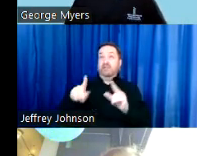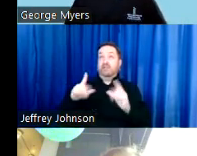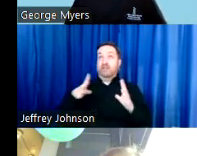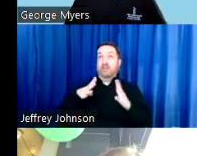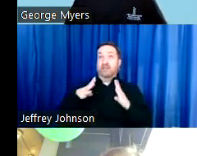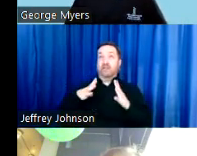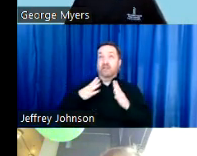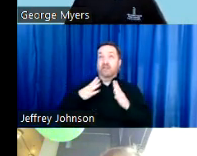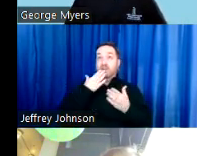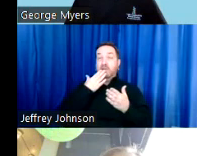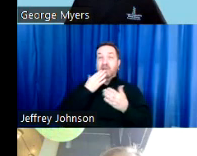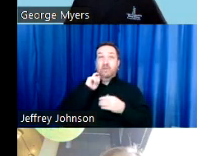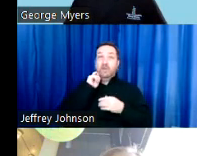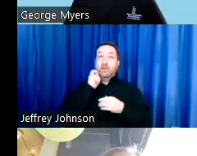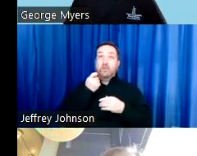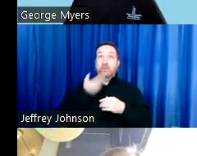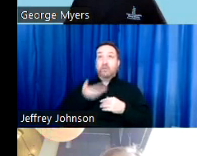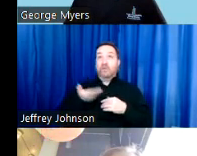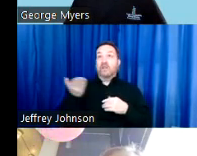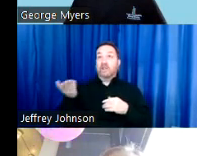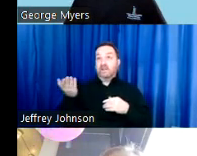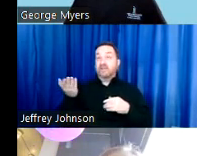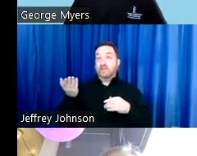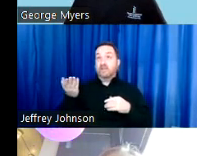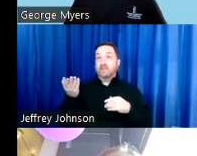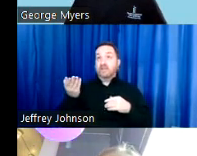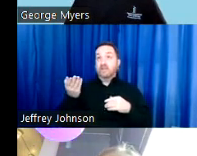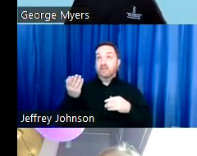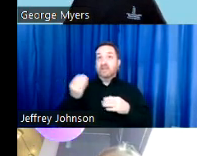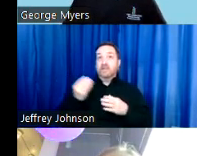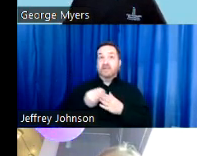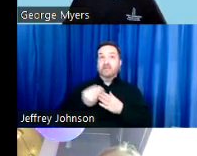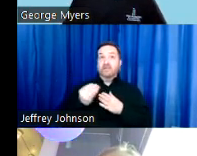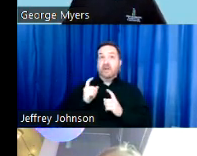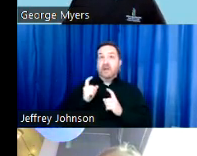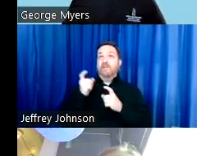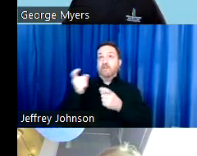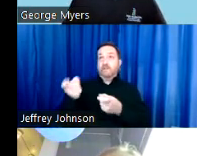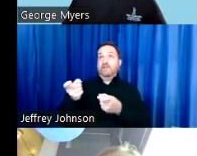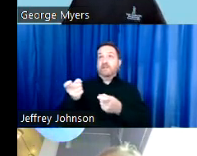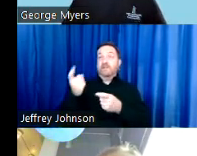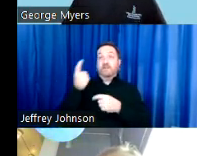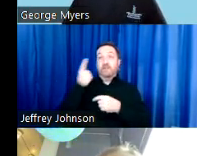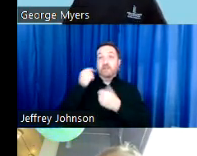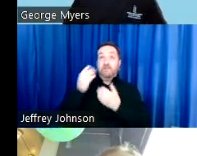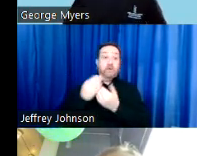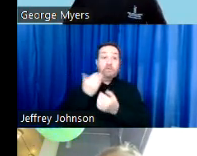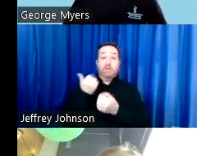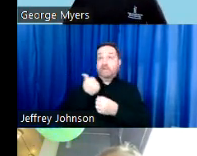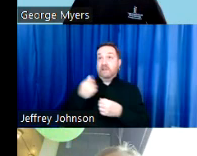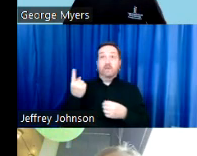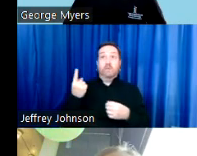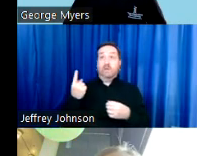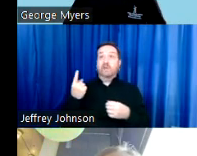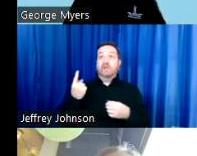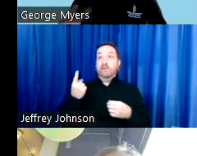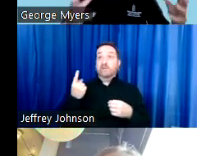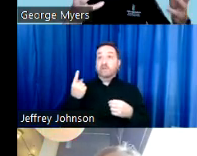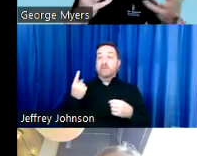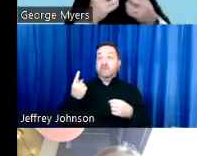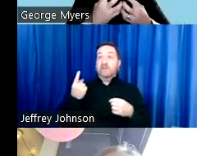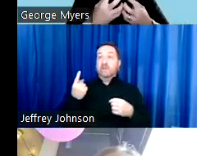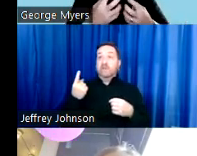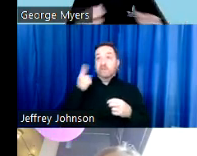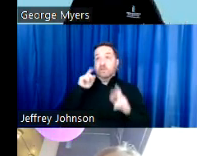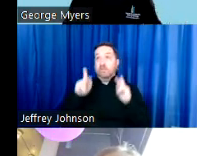might be a really neat thing to get as a gift for really almost anybody. But of course, you know, for people